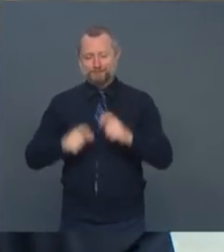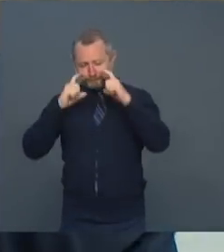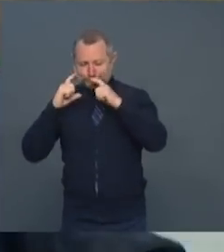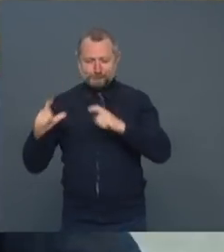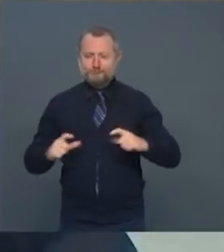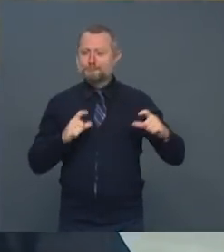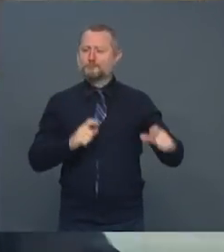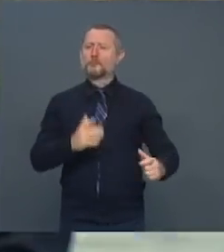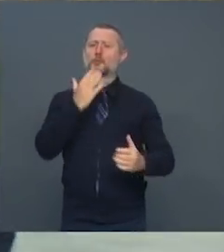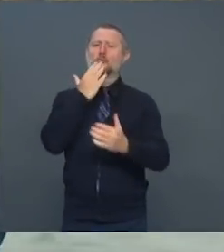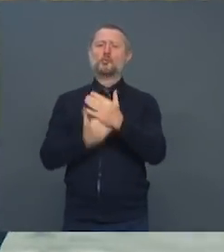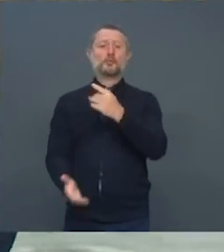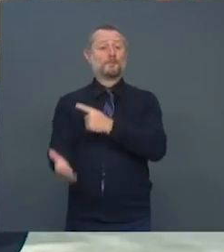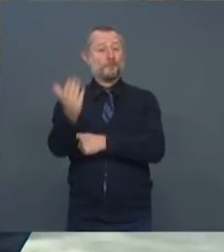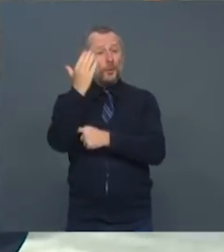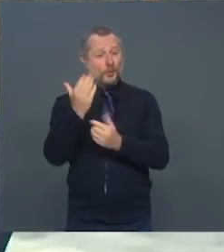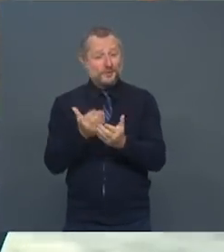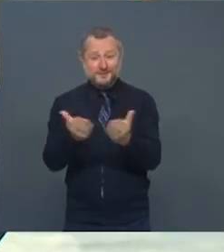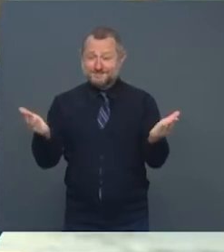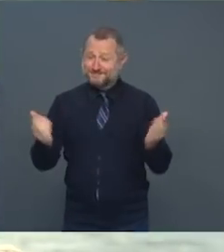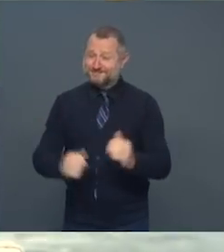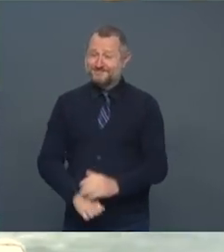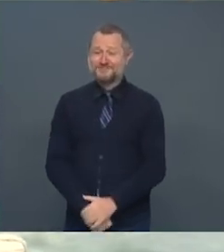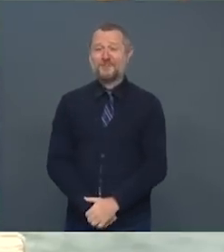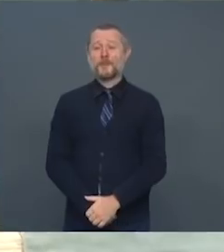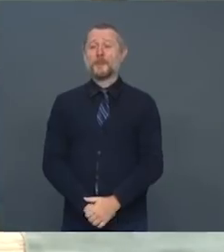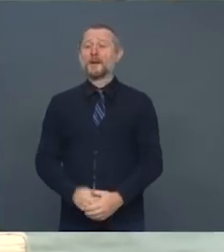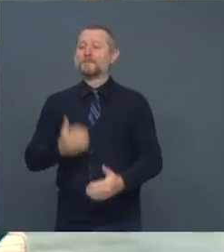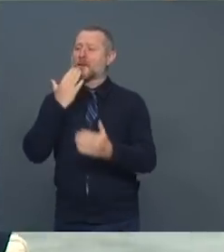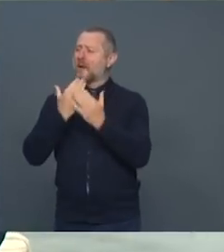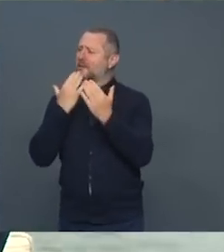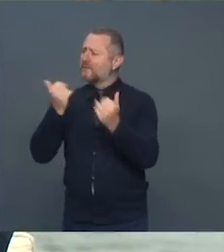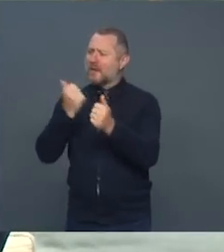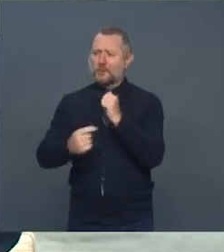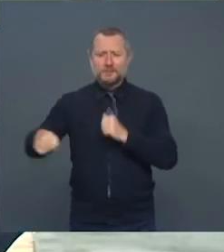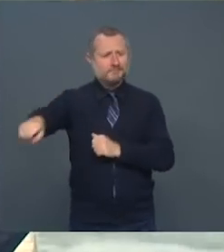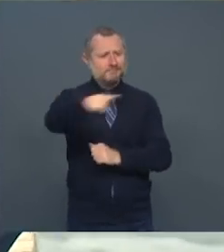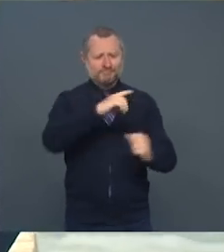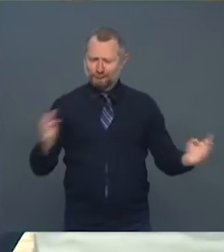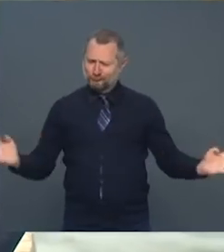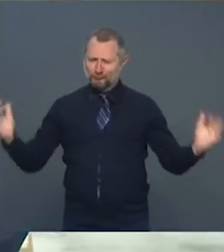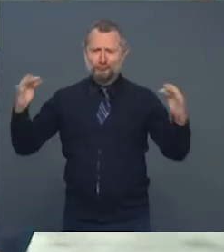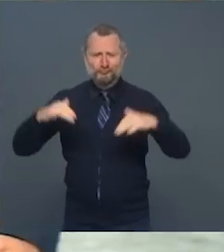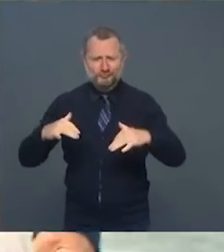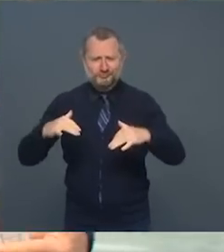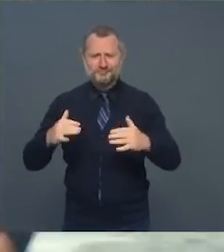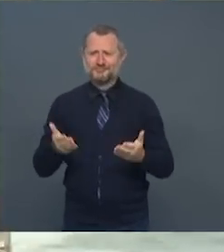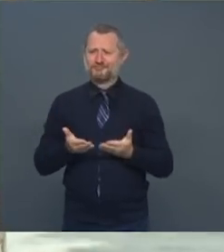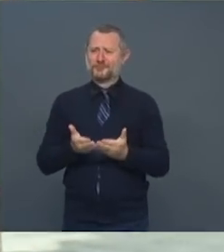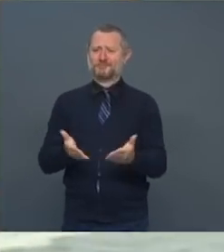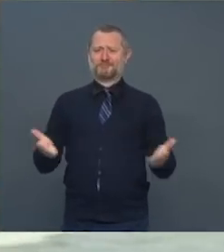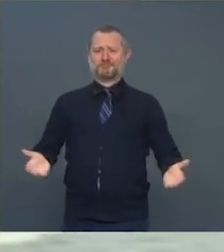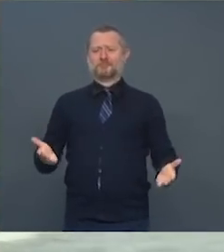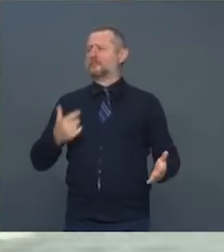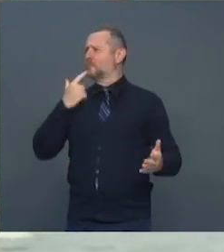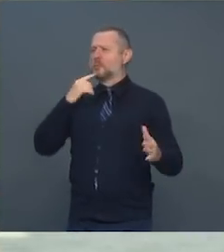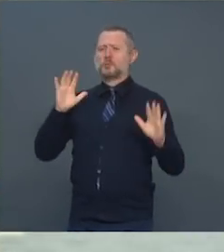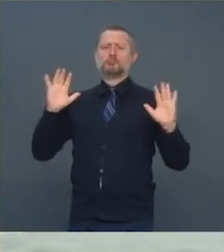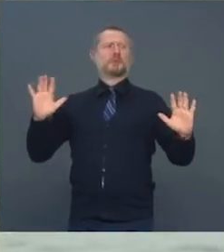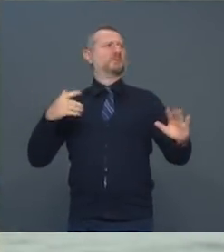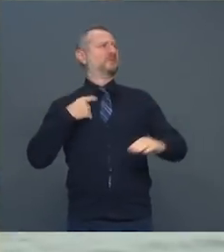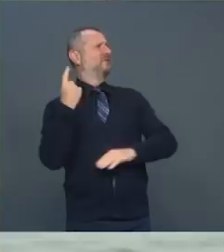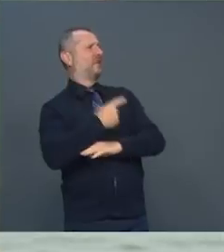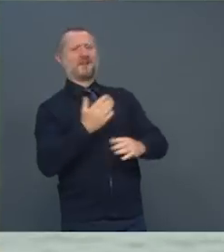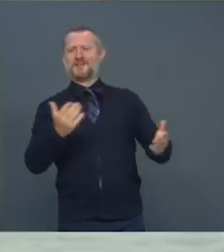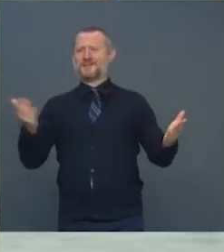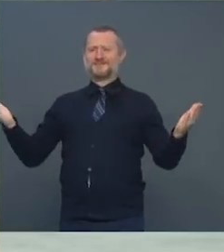Good morning. Thank you all for coming out today. What a day. We